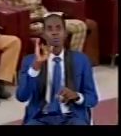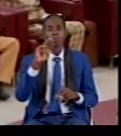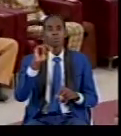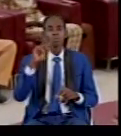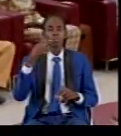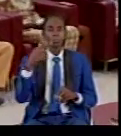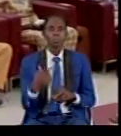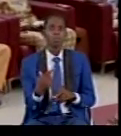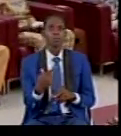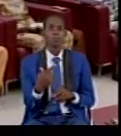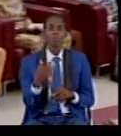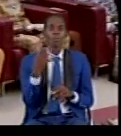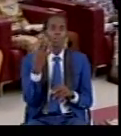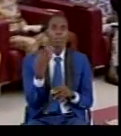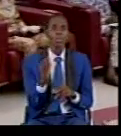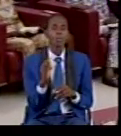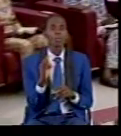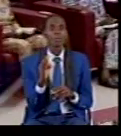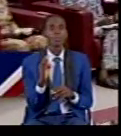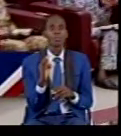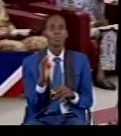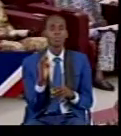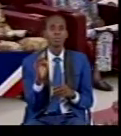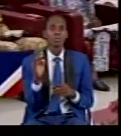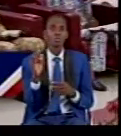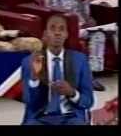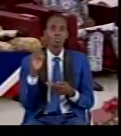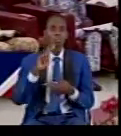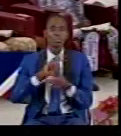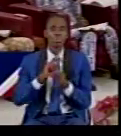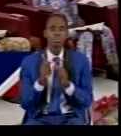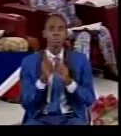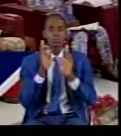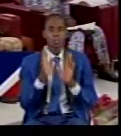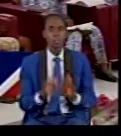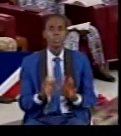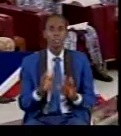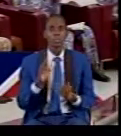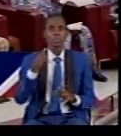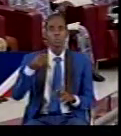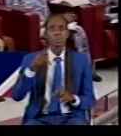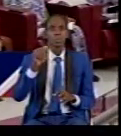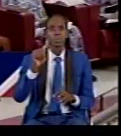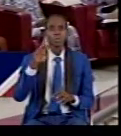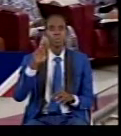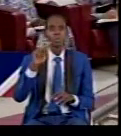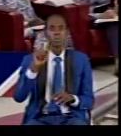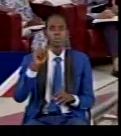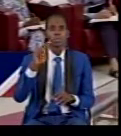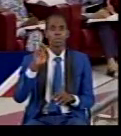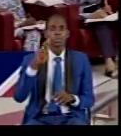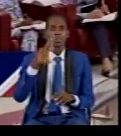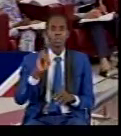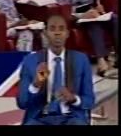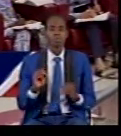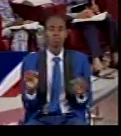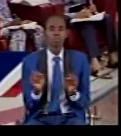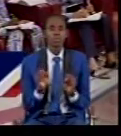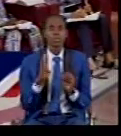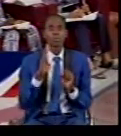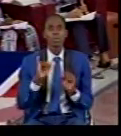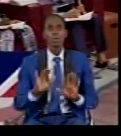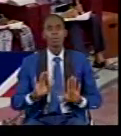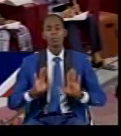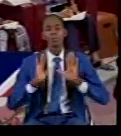discipline of partners shaking by fear. In Galatians chapter 2, reading from